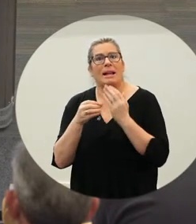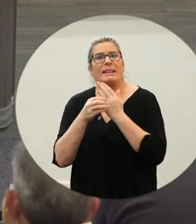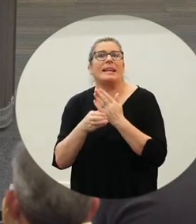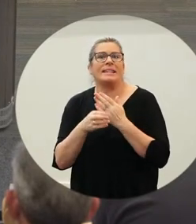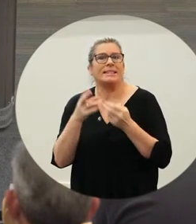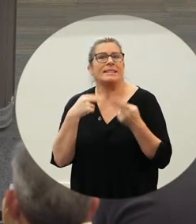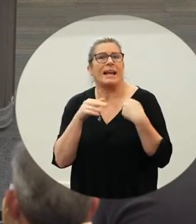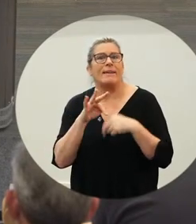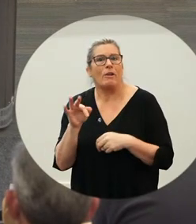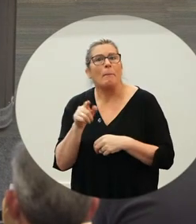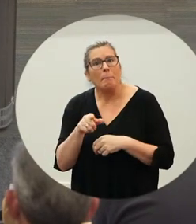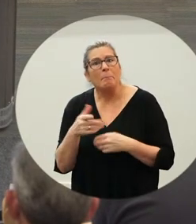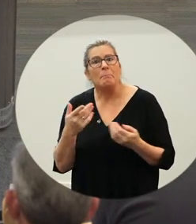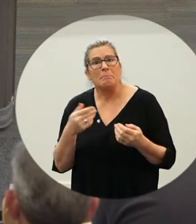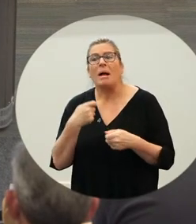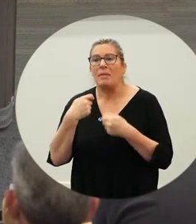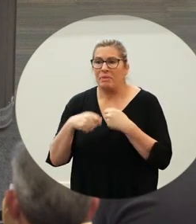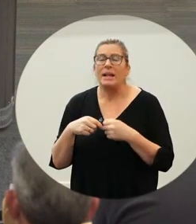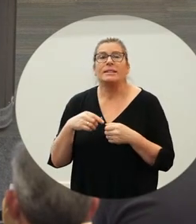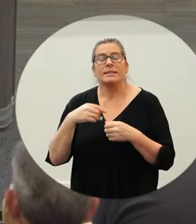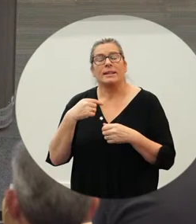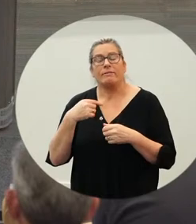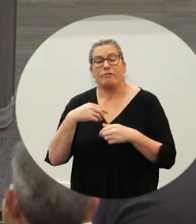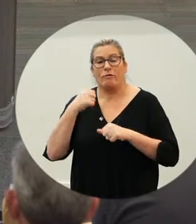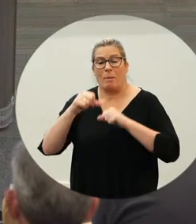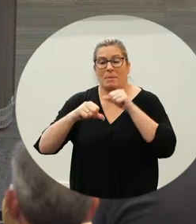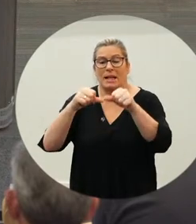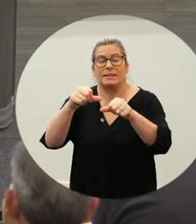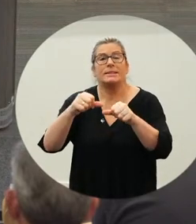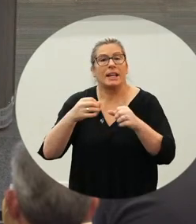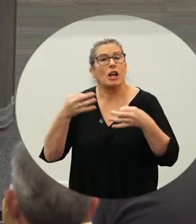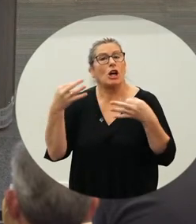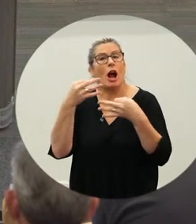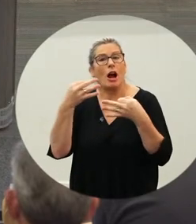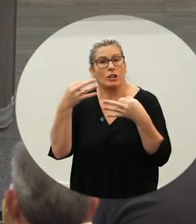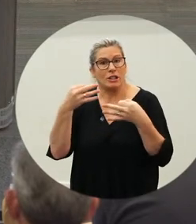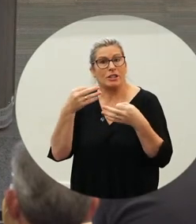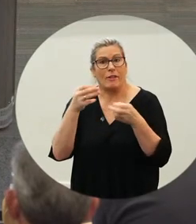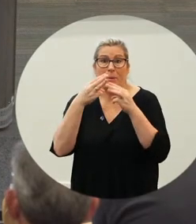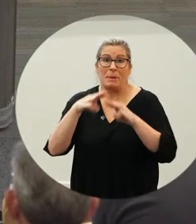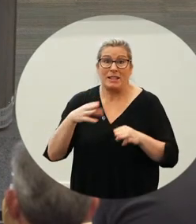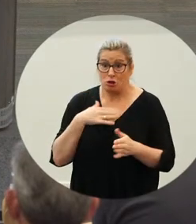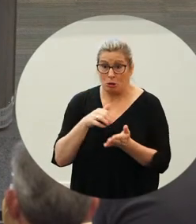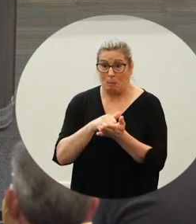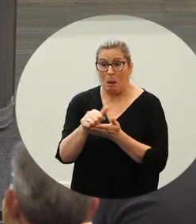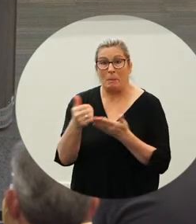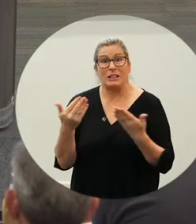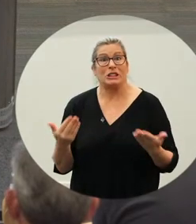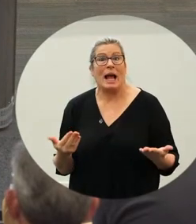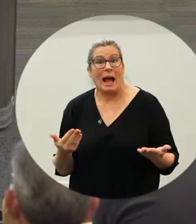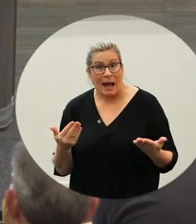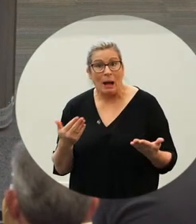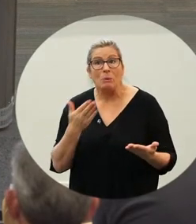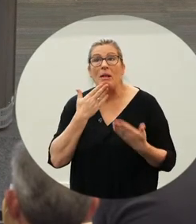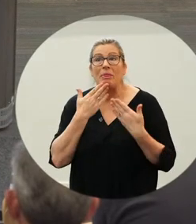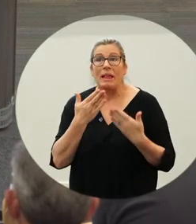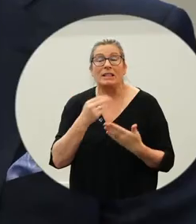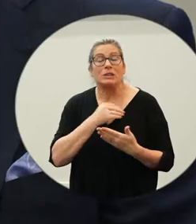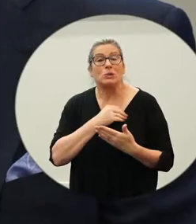my thesis came Guardians of the Peace. So this has just been published now, thanks to